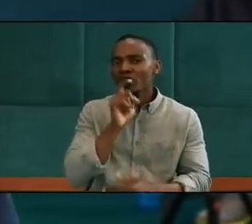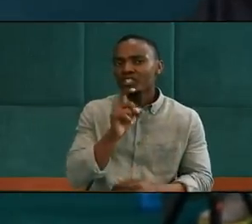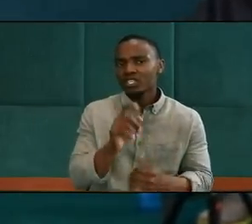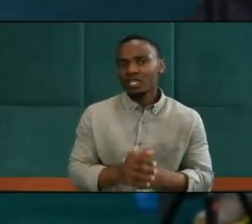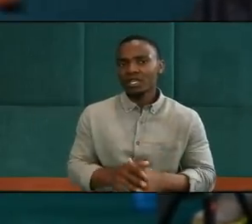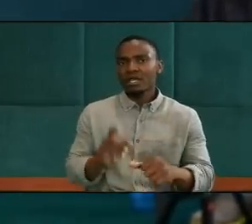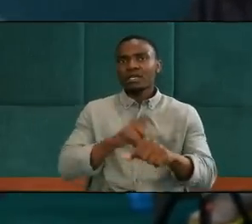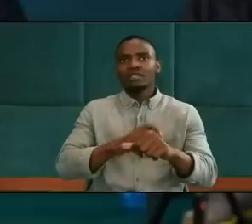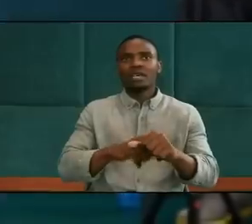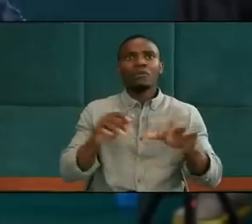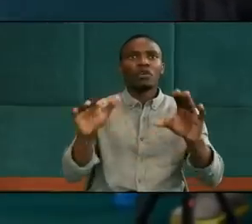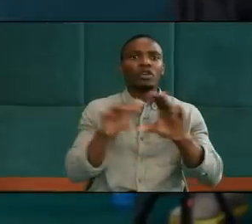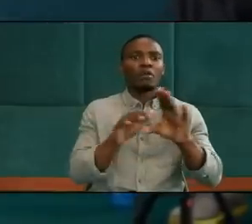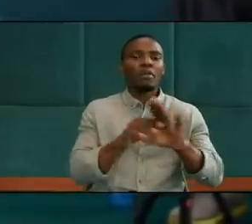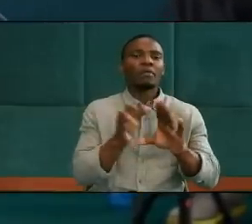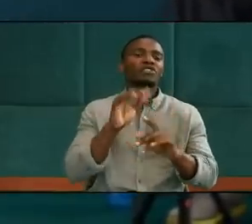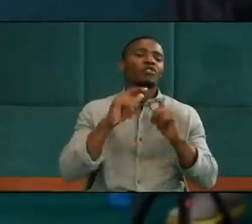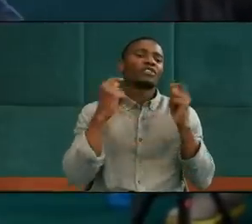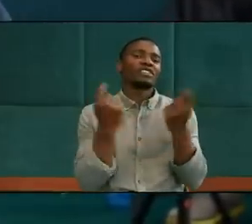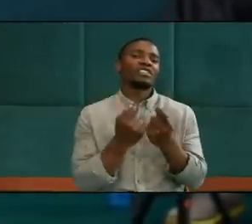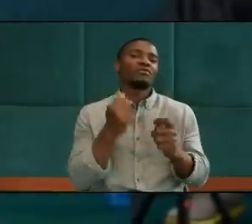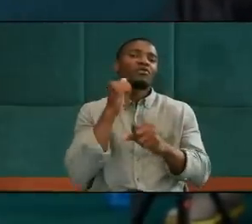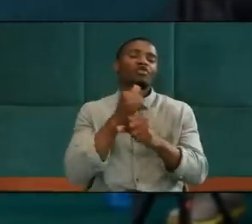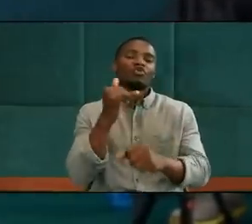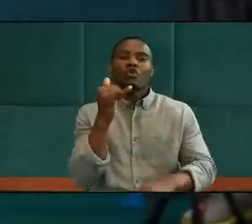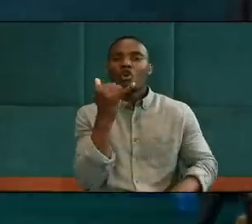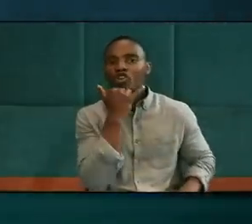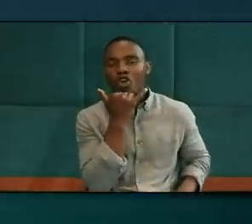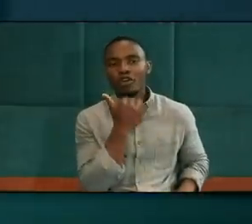when members of the team blunder?